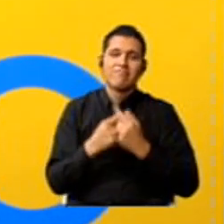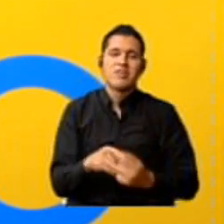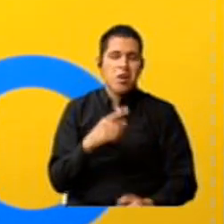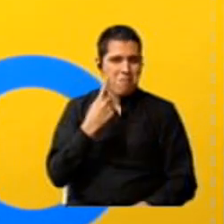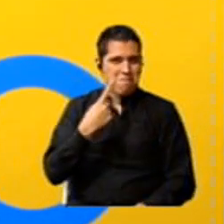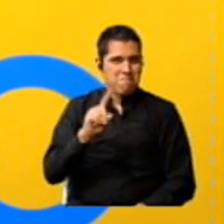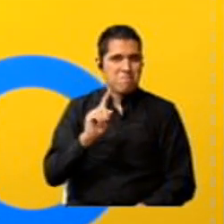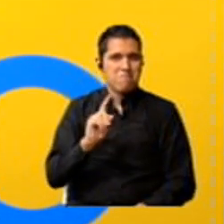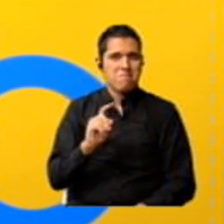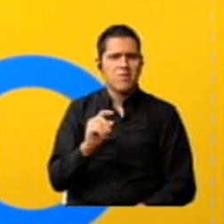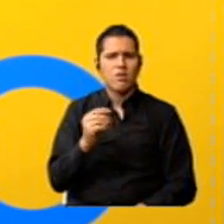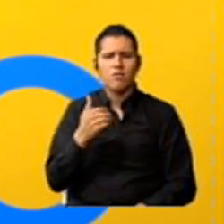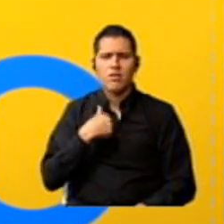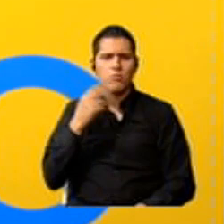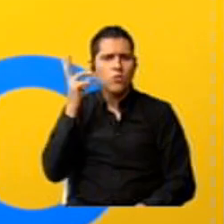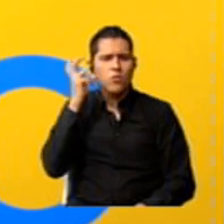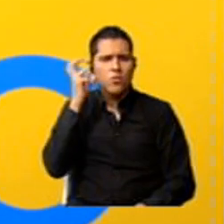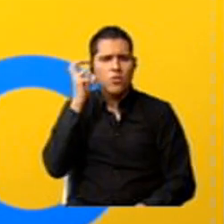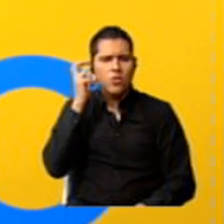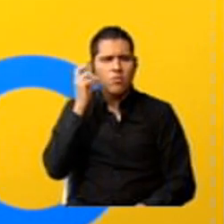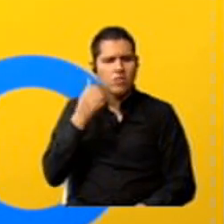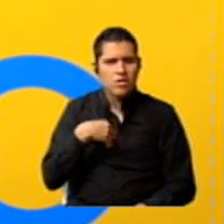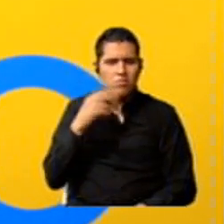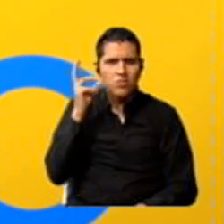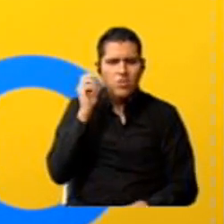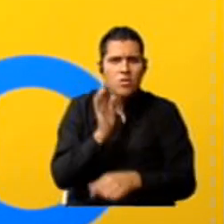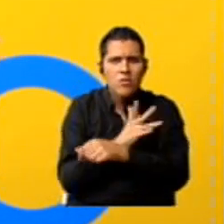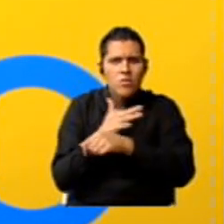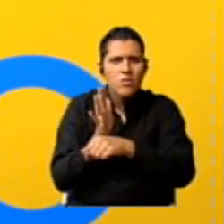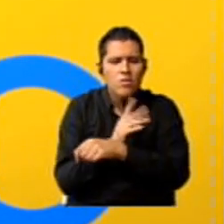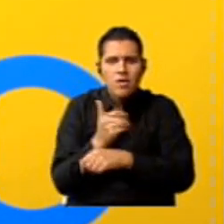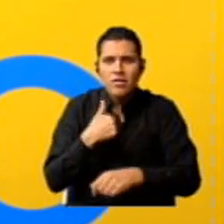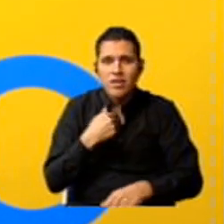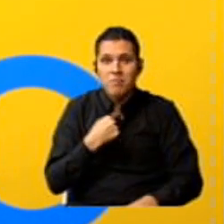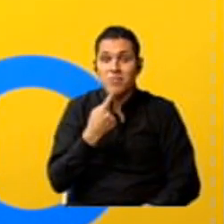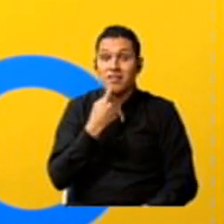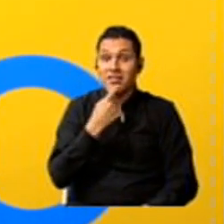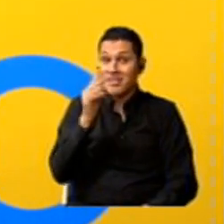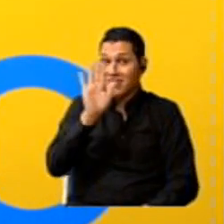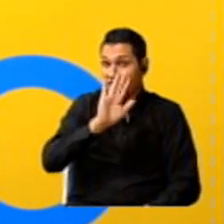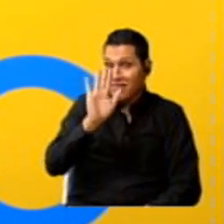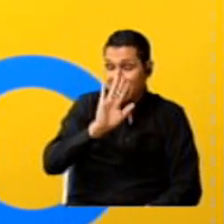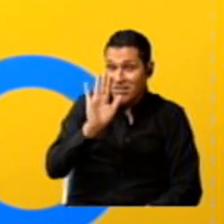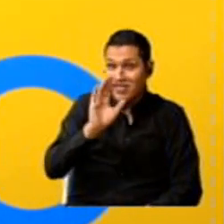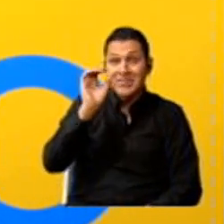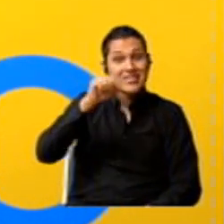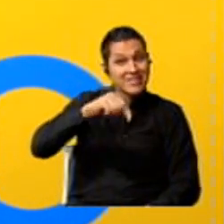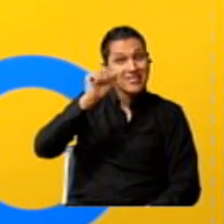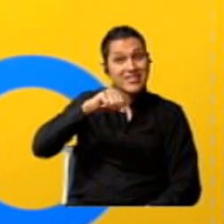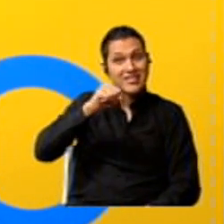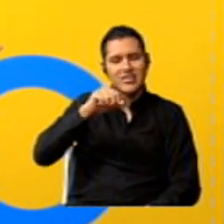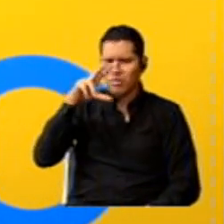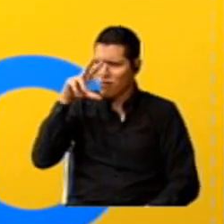have a song, right? Do we have a song to say goodbye? Yes or